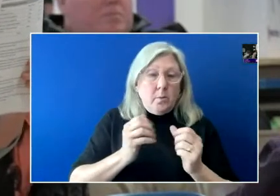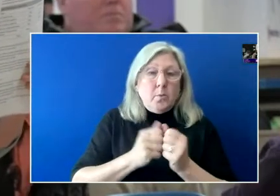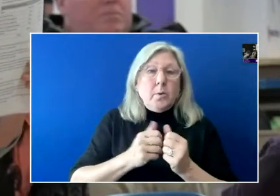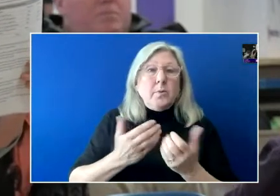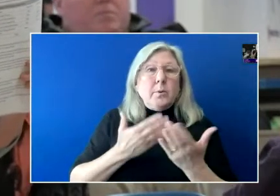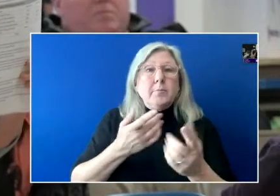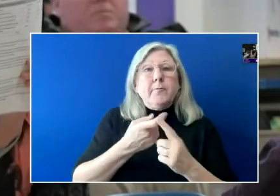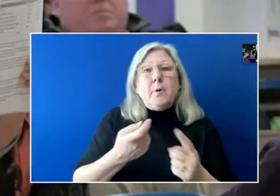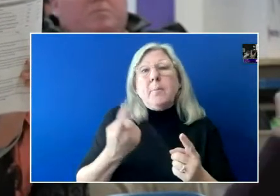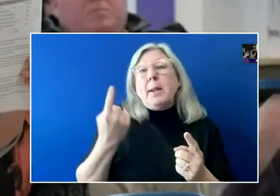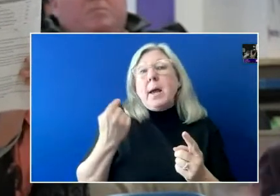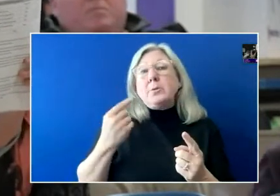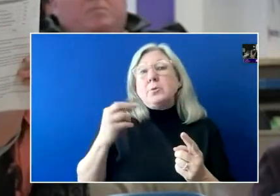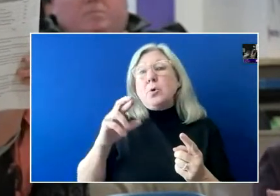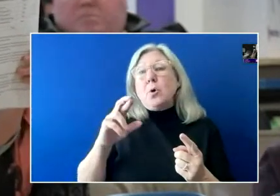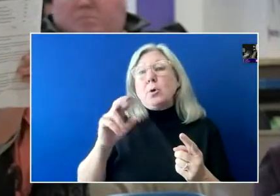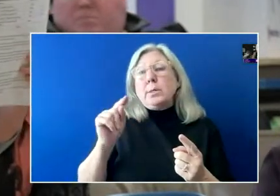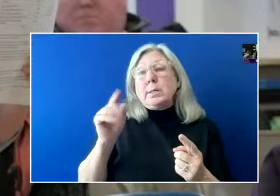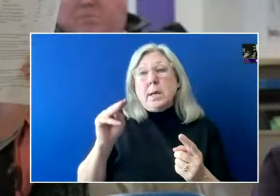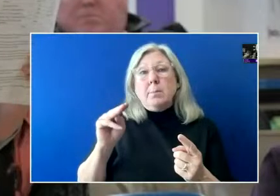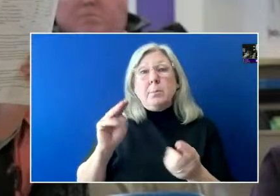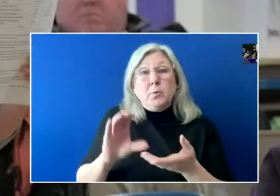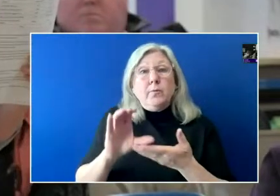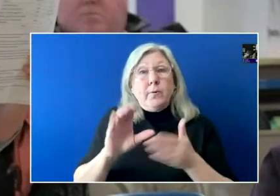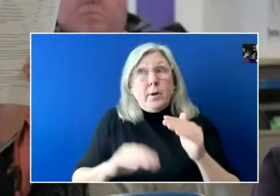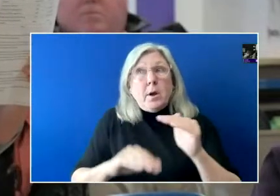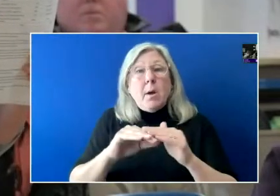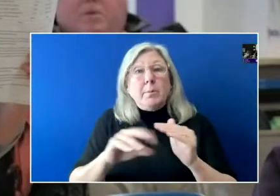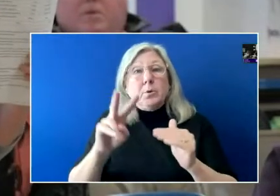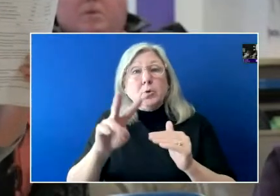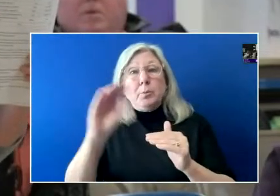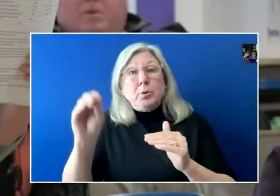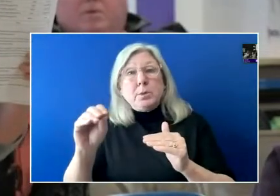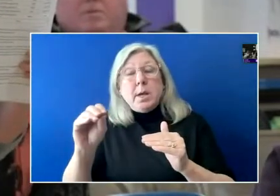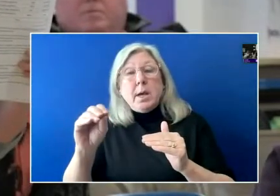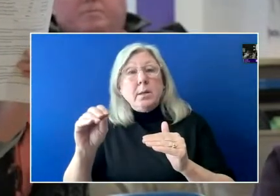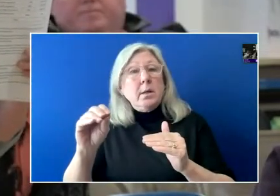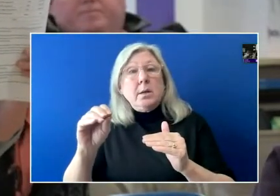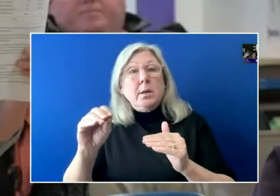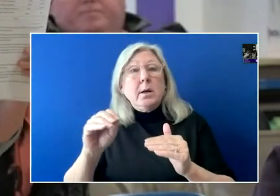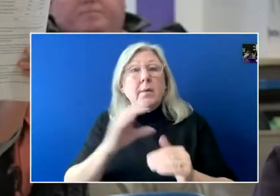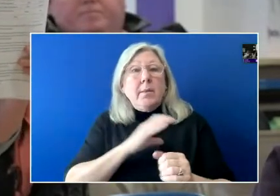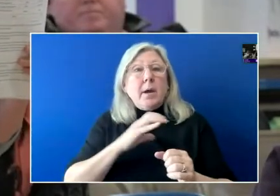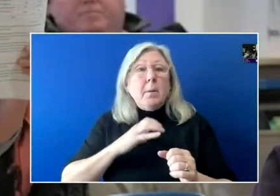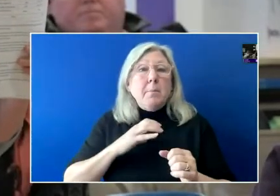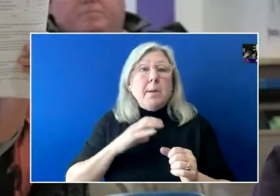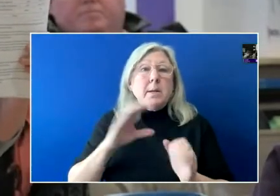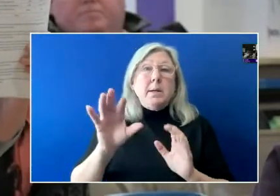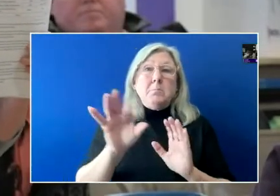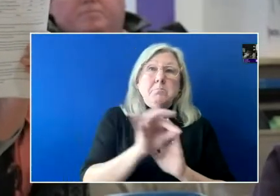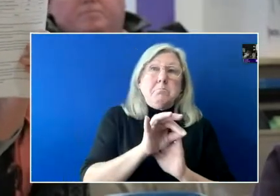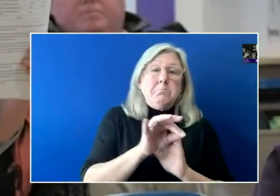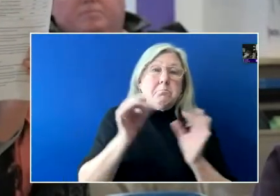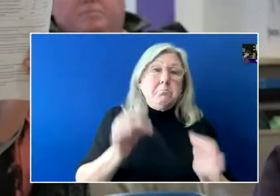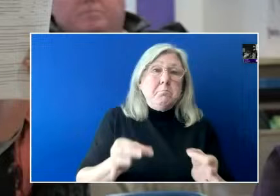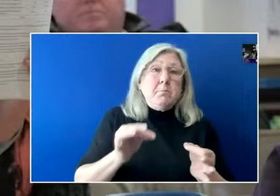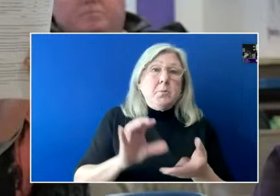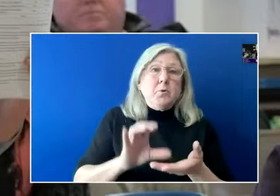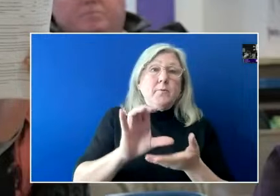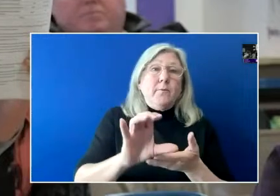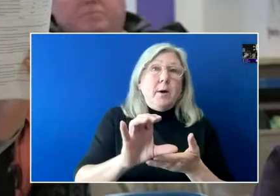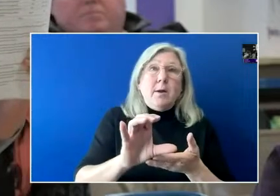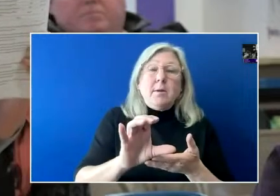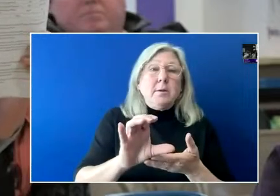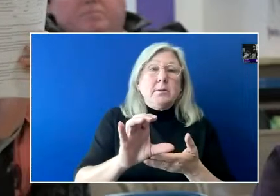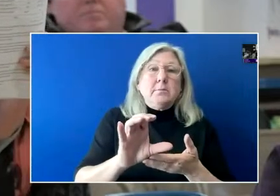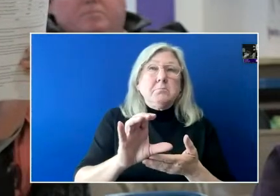fund up to 2% and the committee chose to fund it at an amount ount that uh is equivalent to about